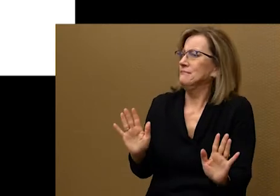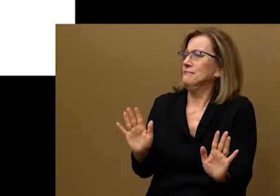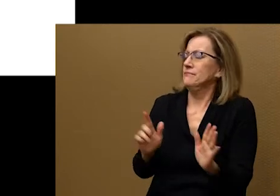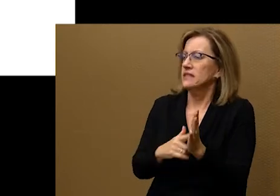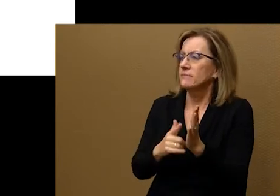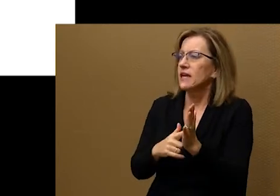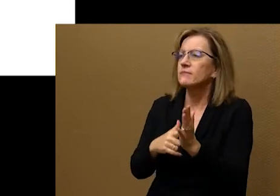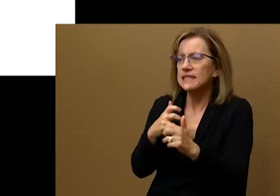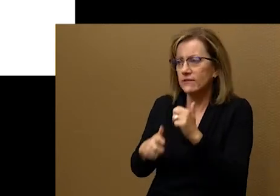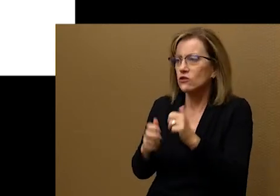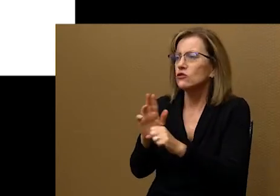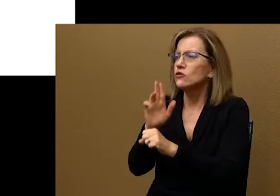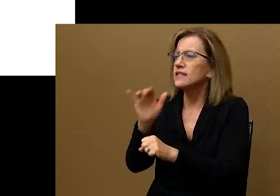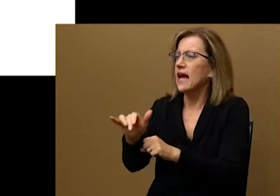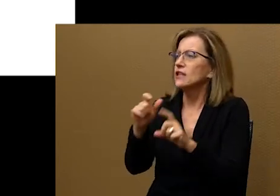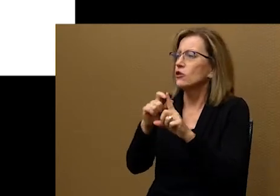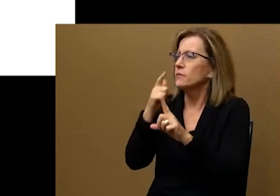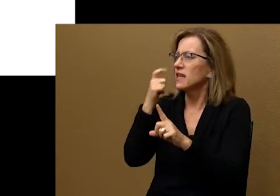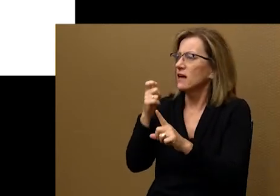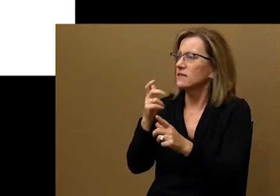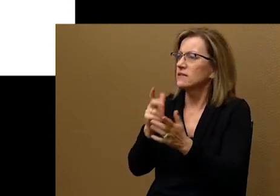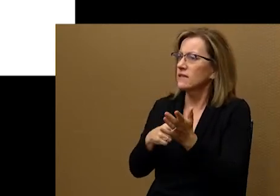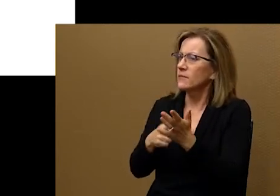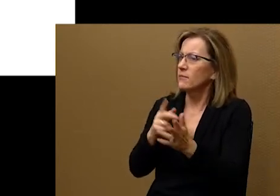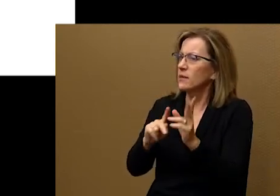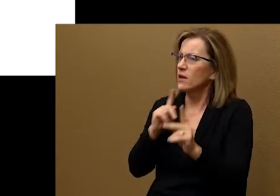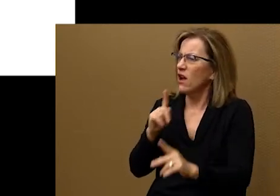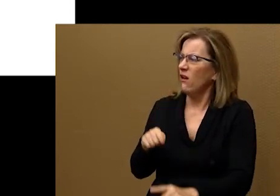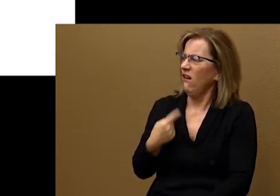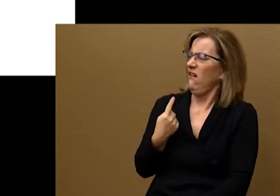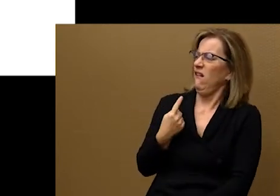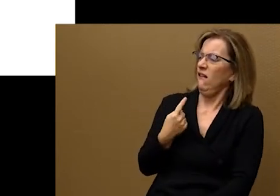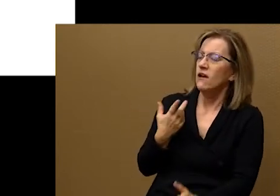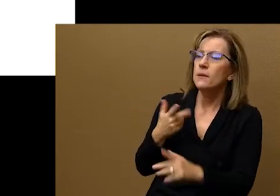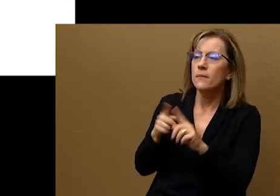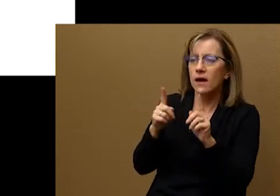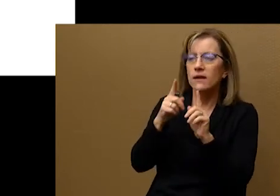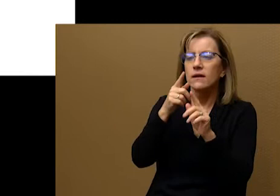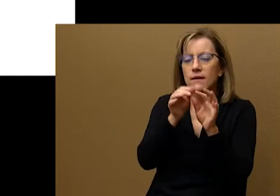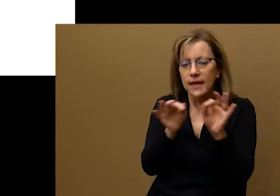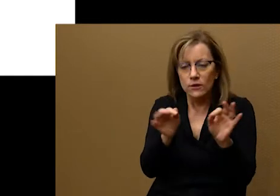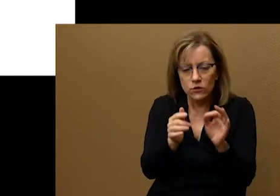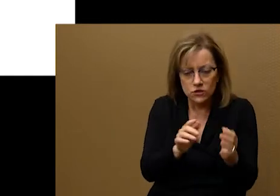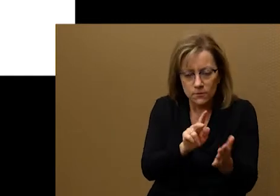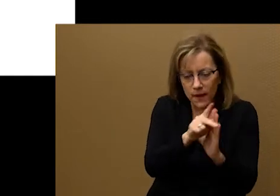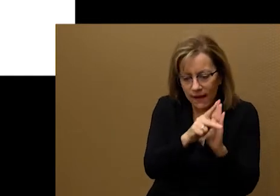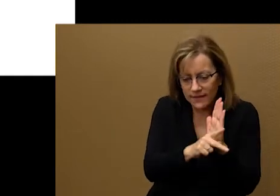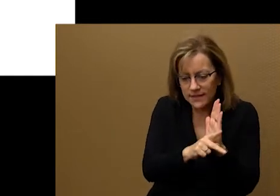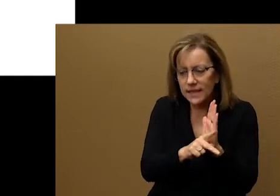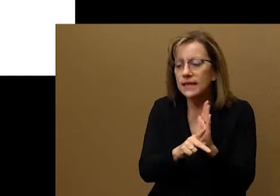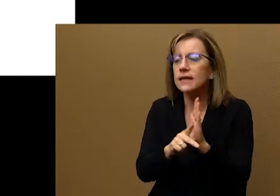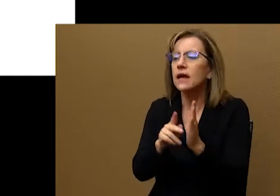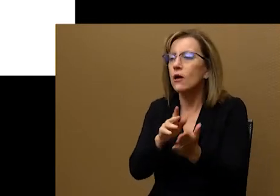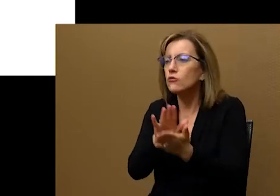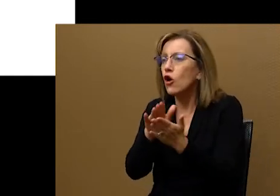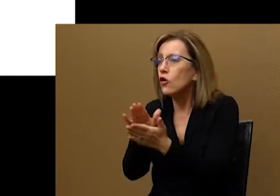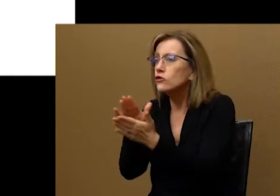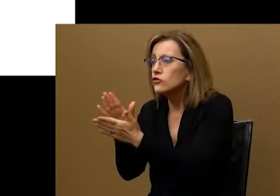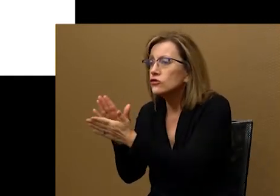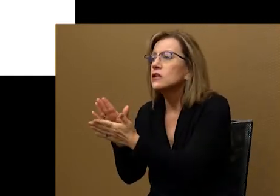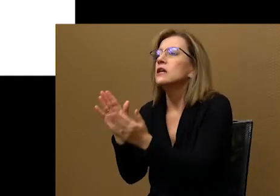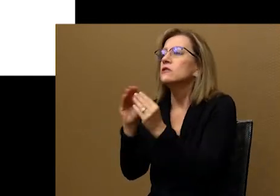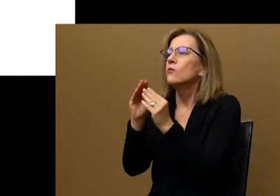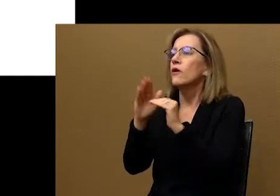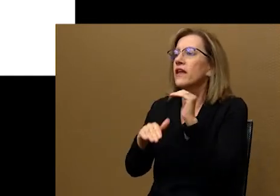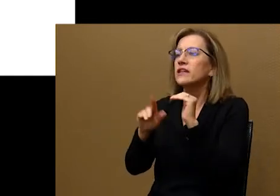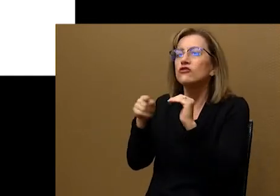difficult to use that term because people take offense. But I think when we have to look at the issue of language policy and language approaches as more than